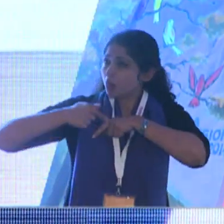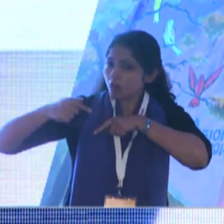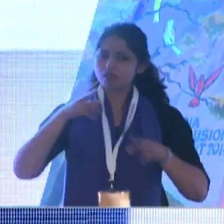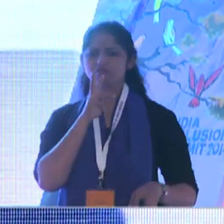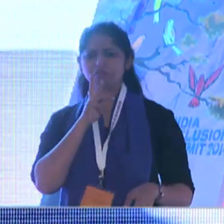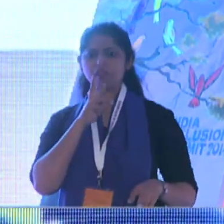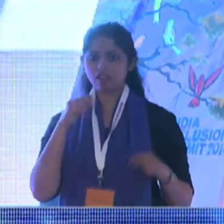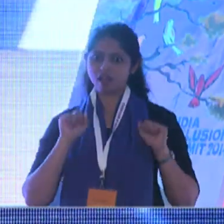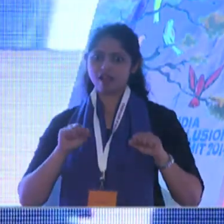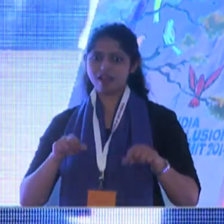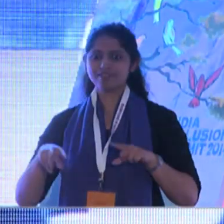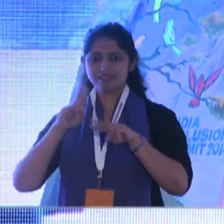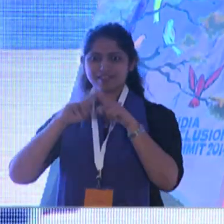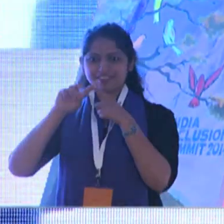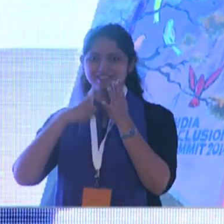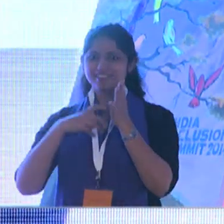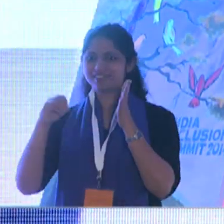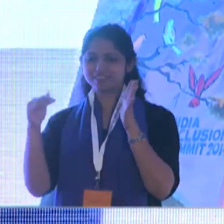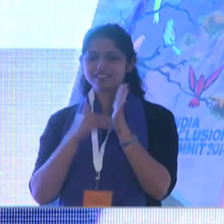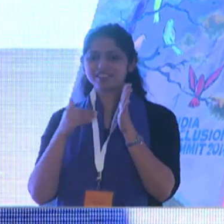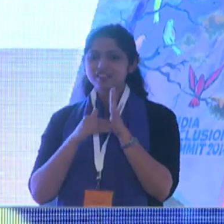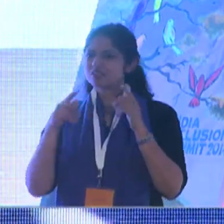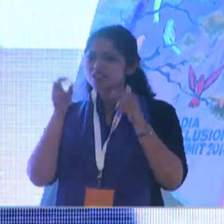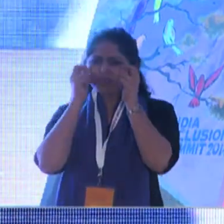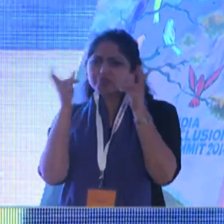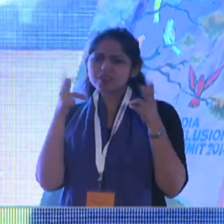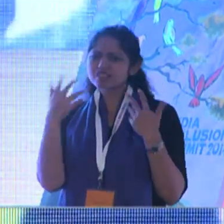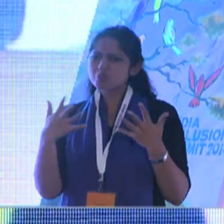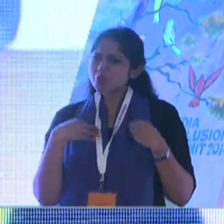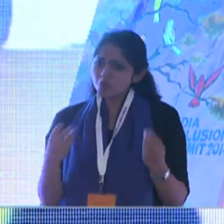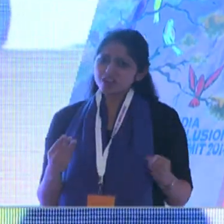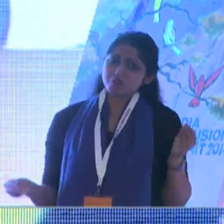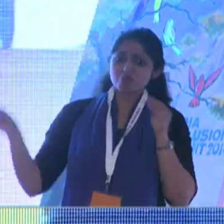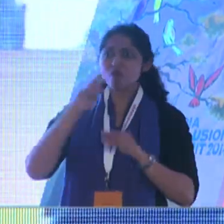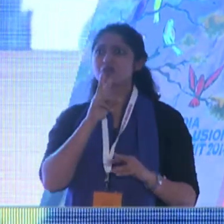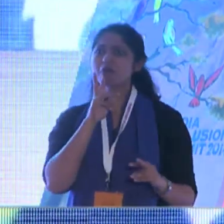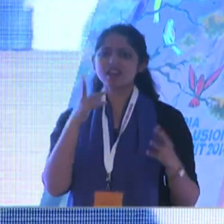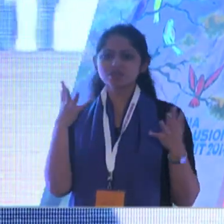I always tell Feroz, I said, Feroz, I am always surprised that people still want me to speak.